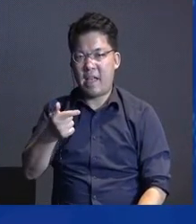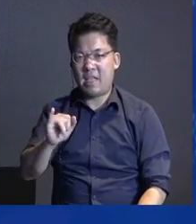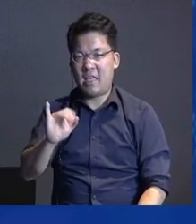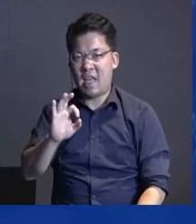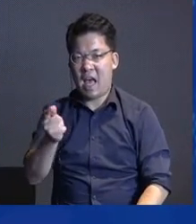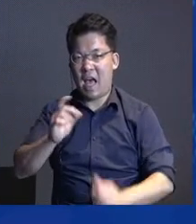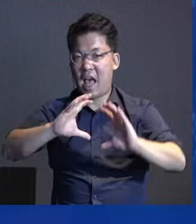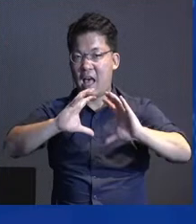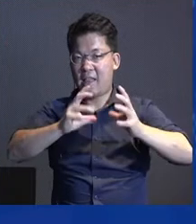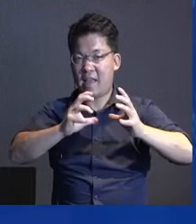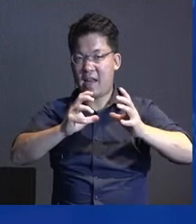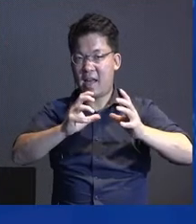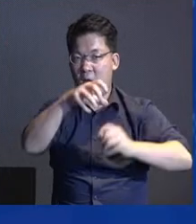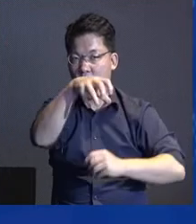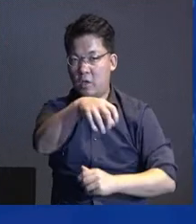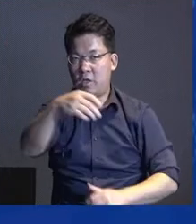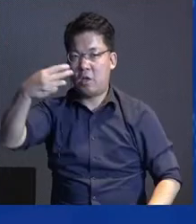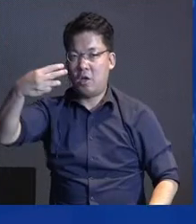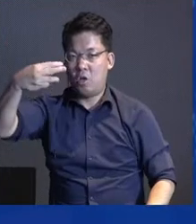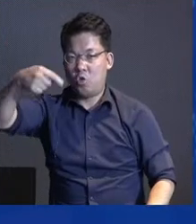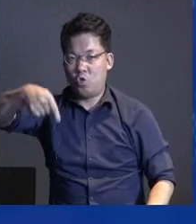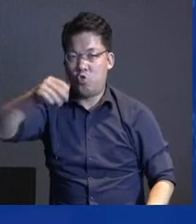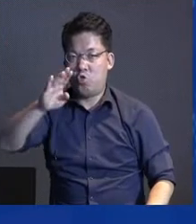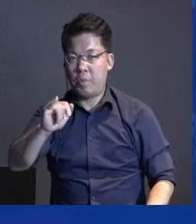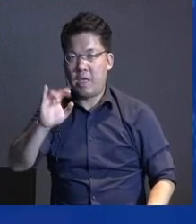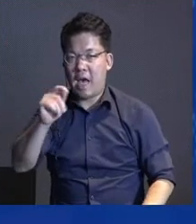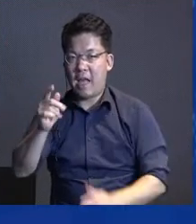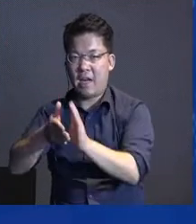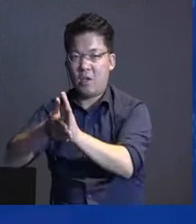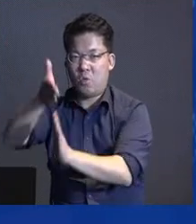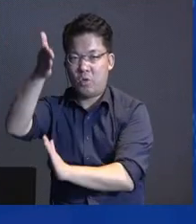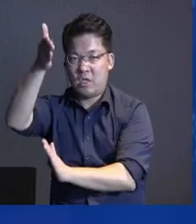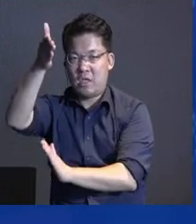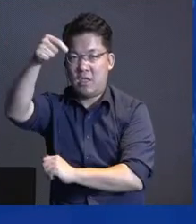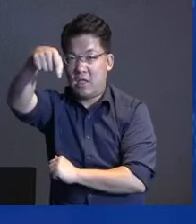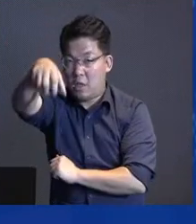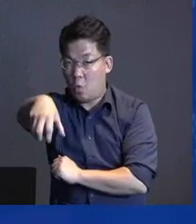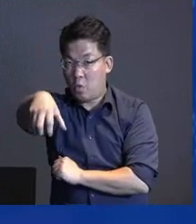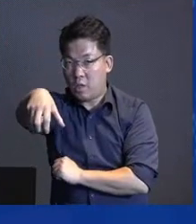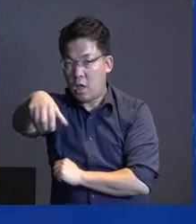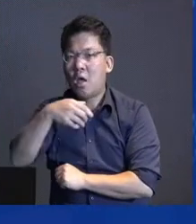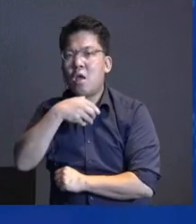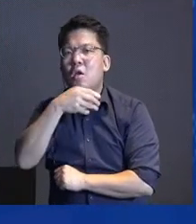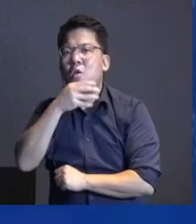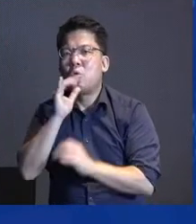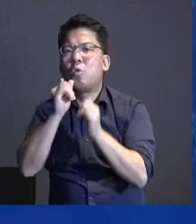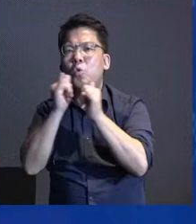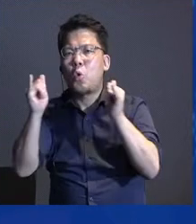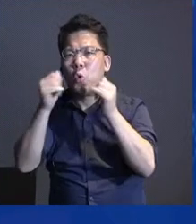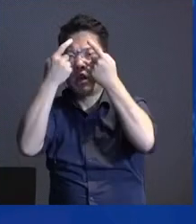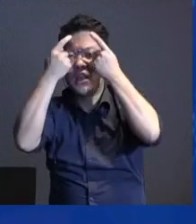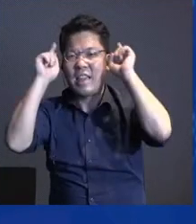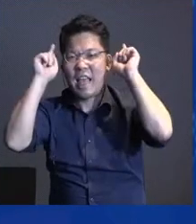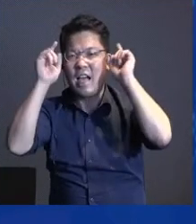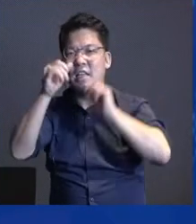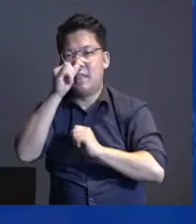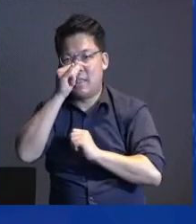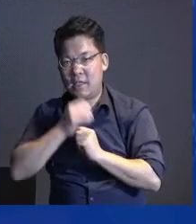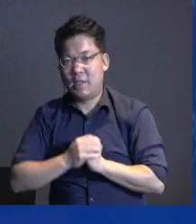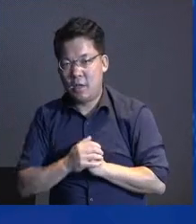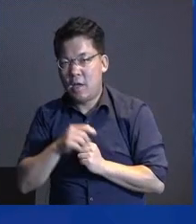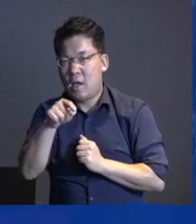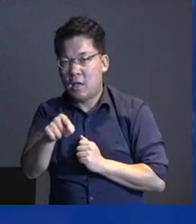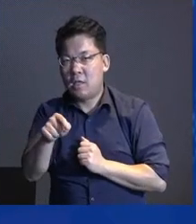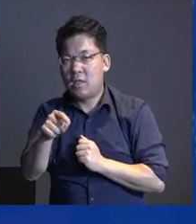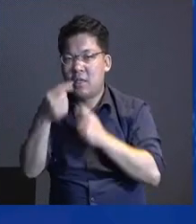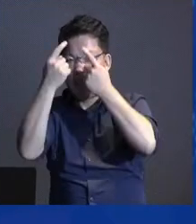took the chance to with one of their study groups with older people to